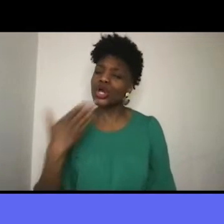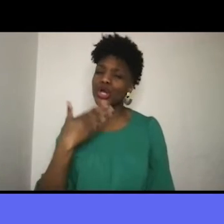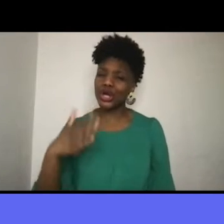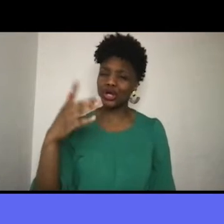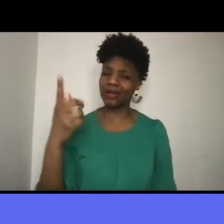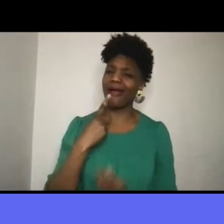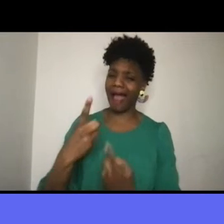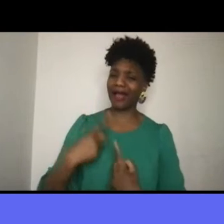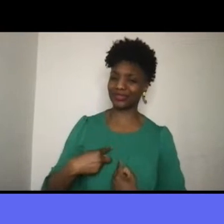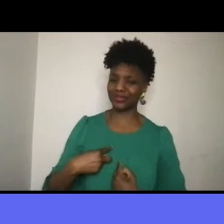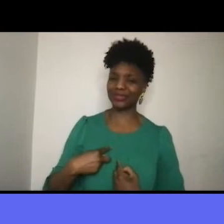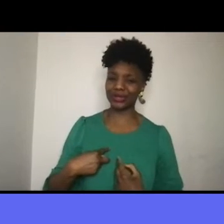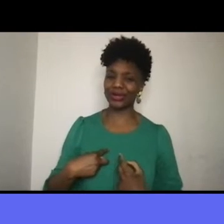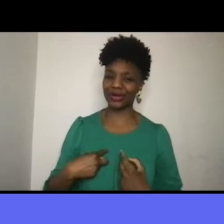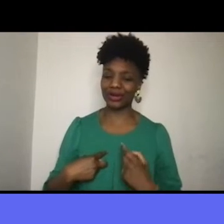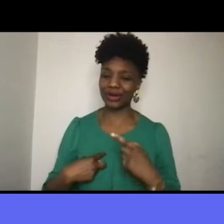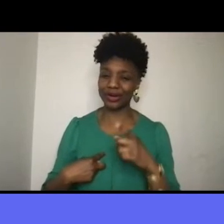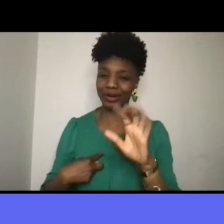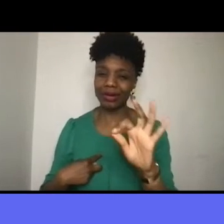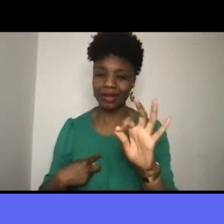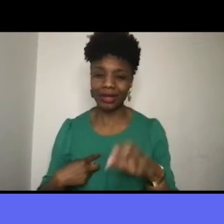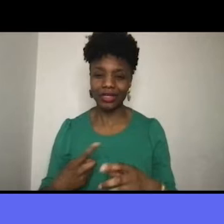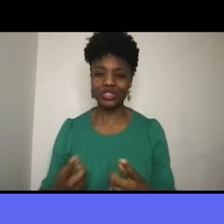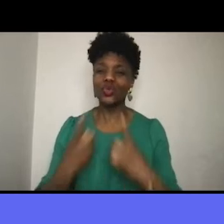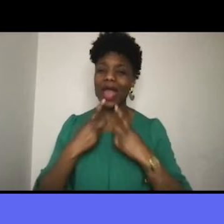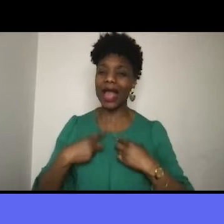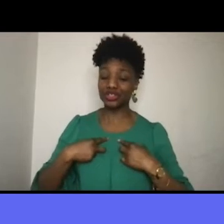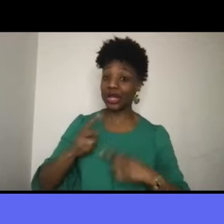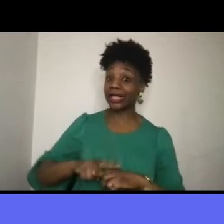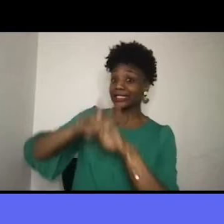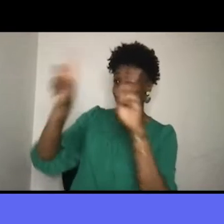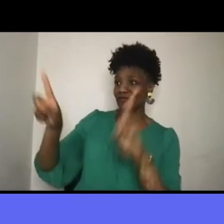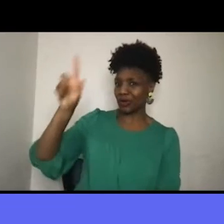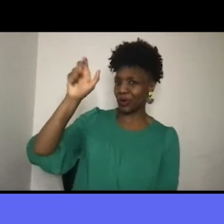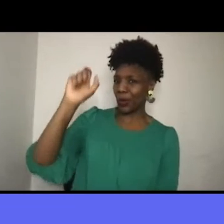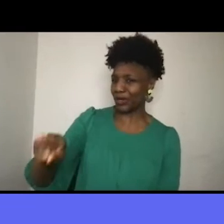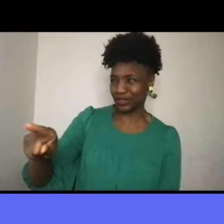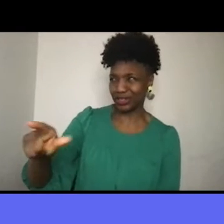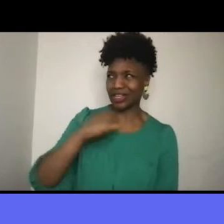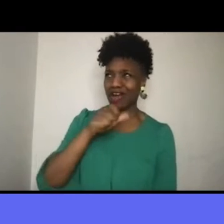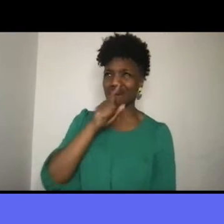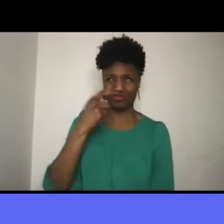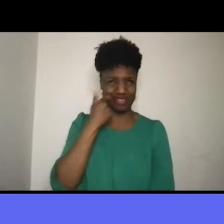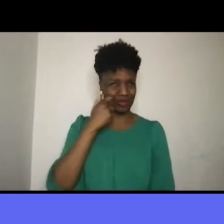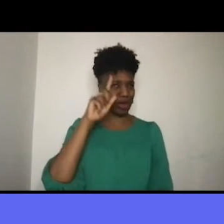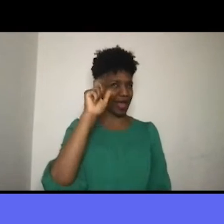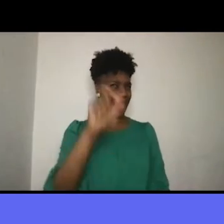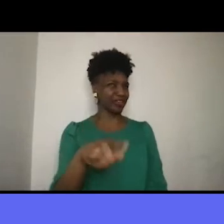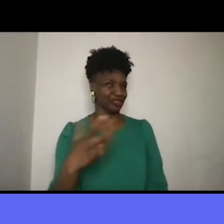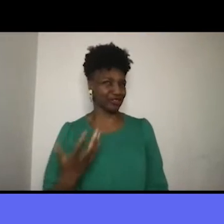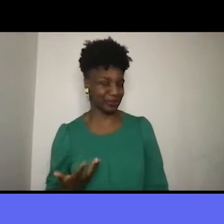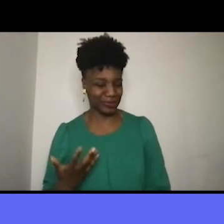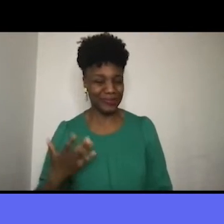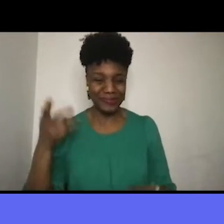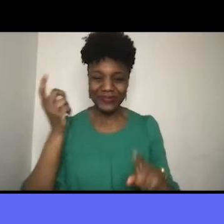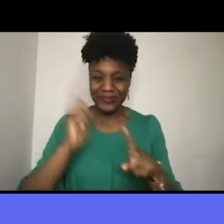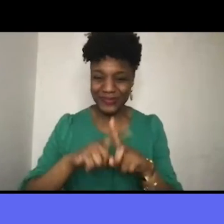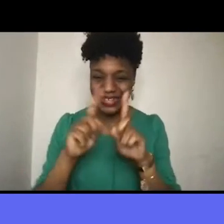that because you answered a different question that I needed. Because My I didn't. bad. Nah, because you answered both of them. Because I'm